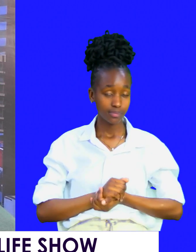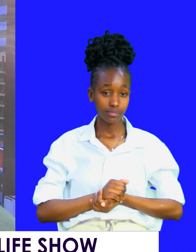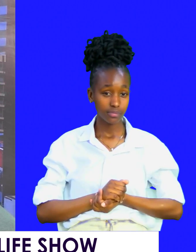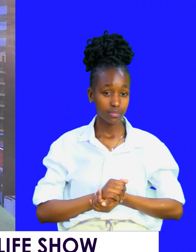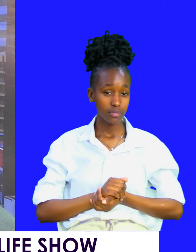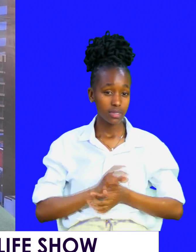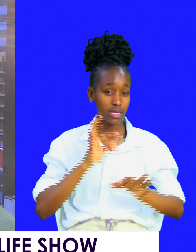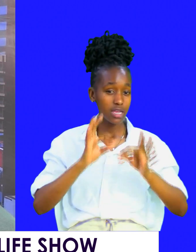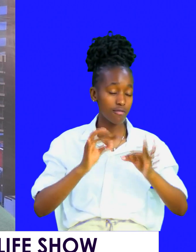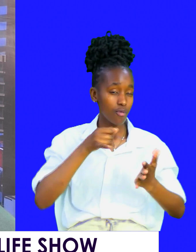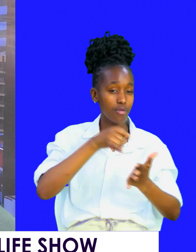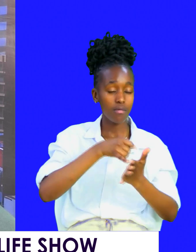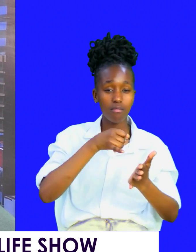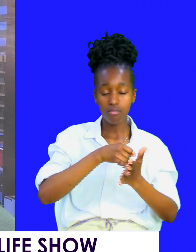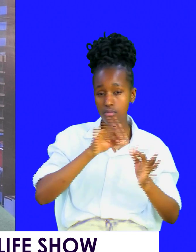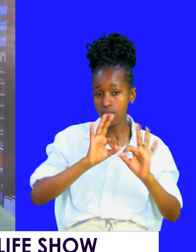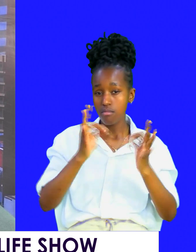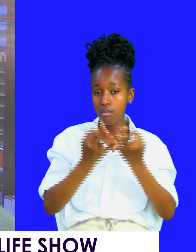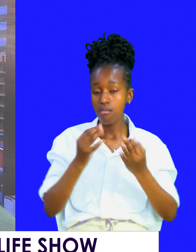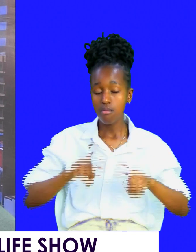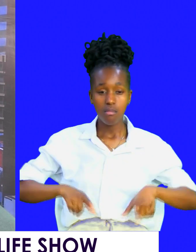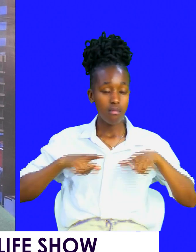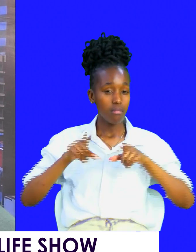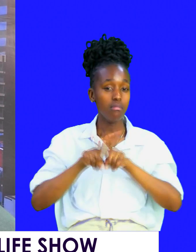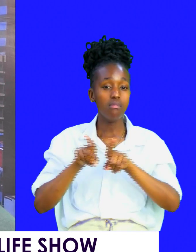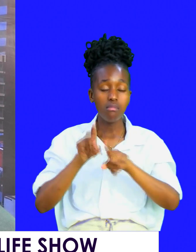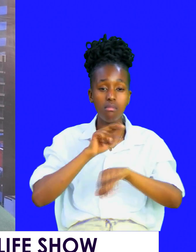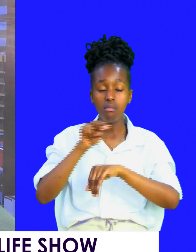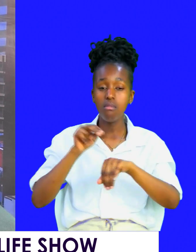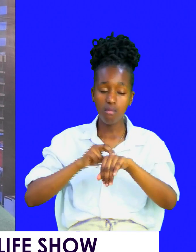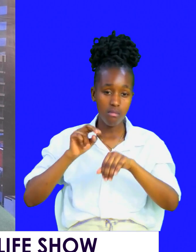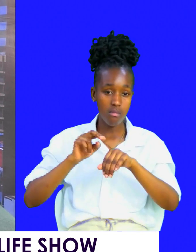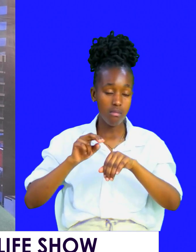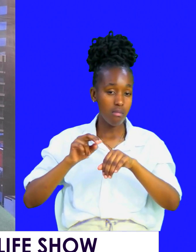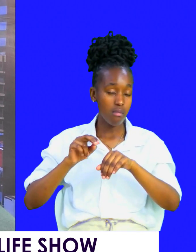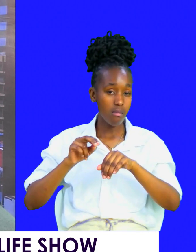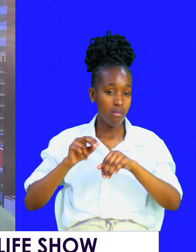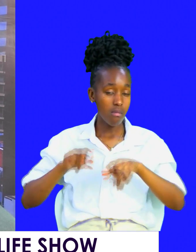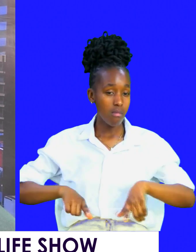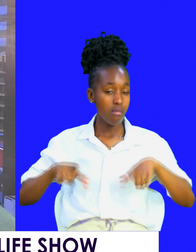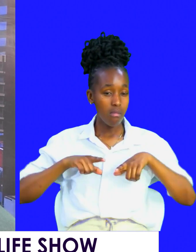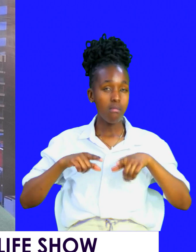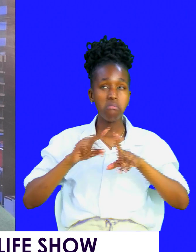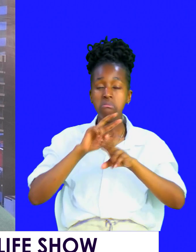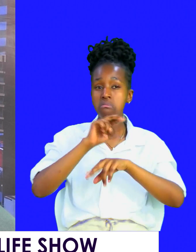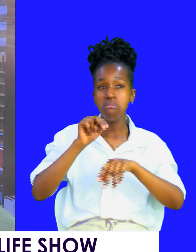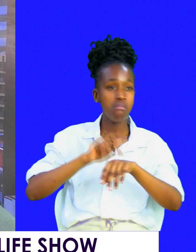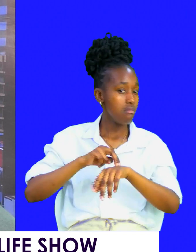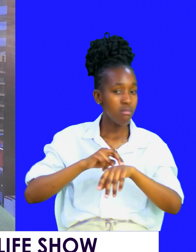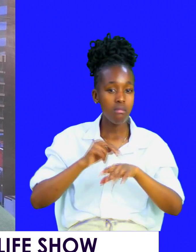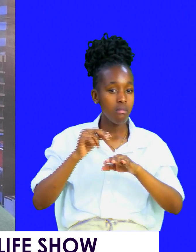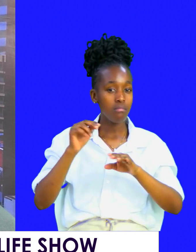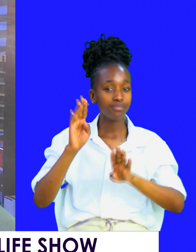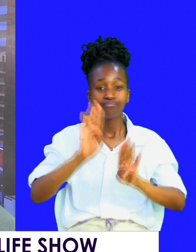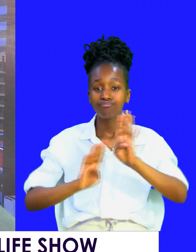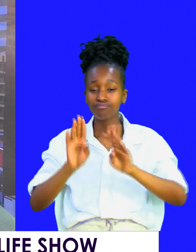family life, including national values and virtues, even issues like corruption,